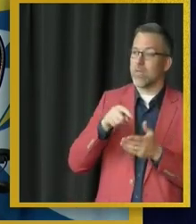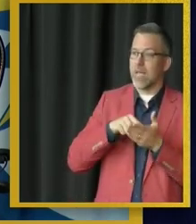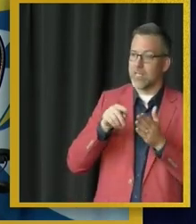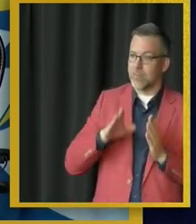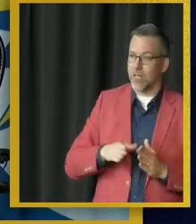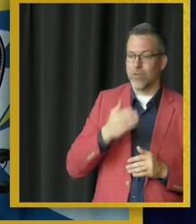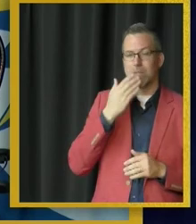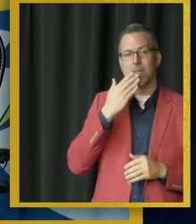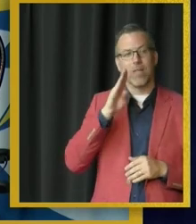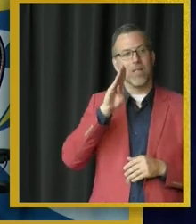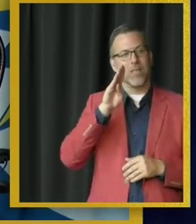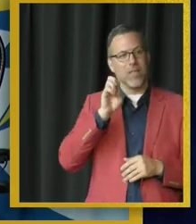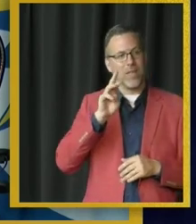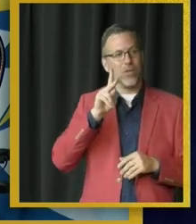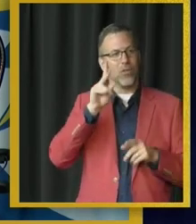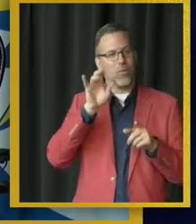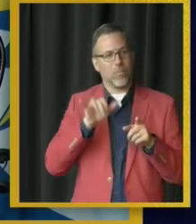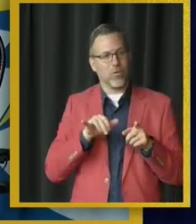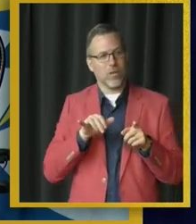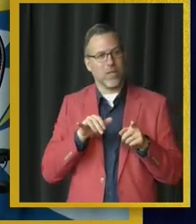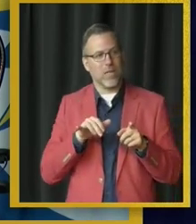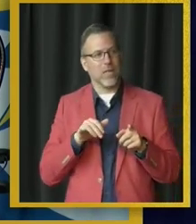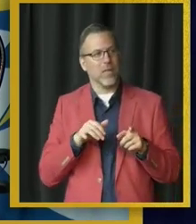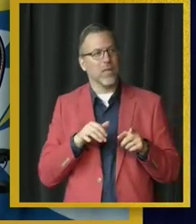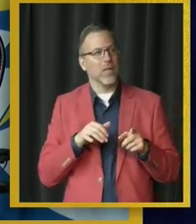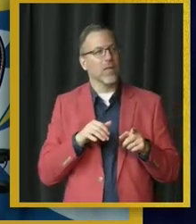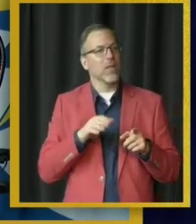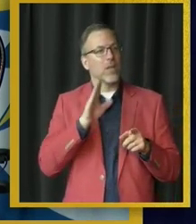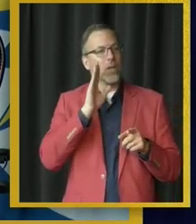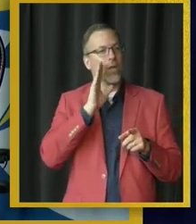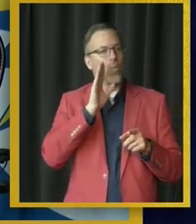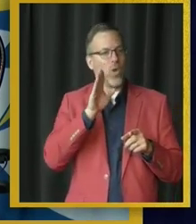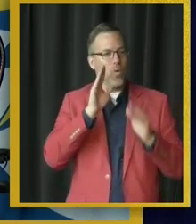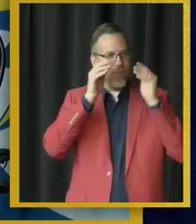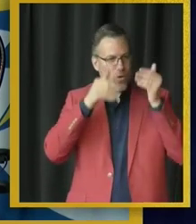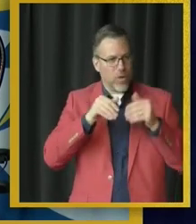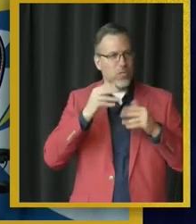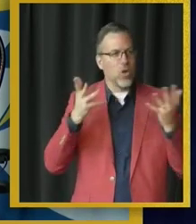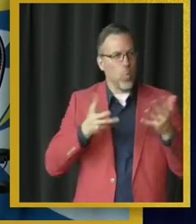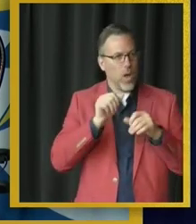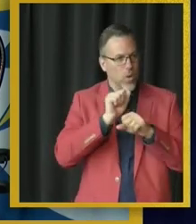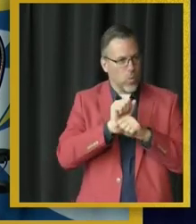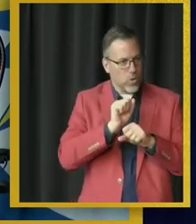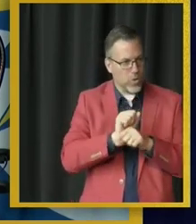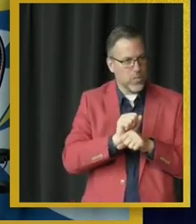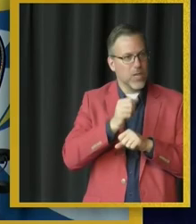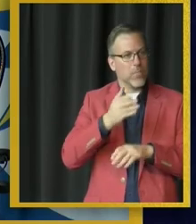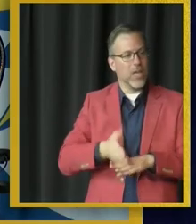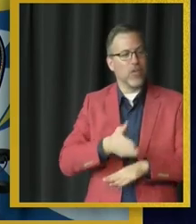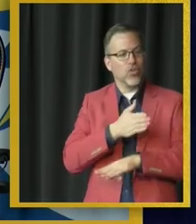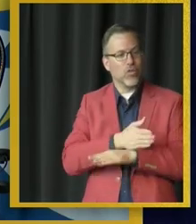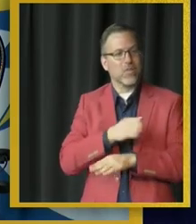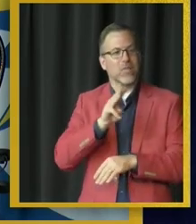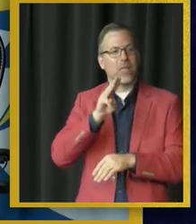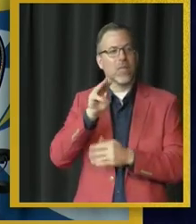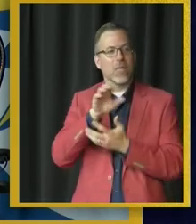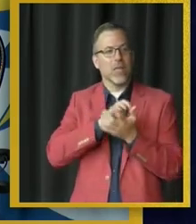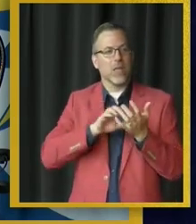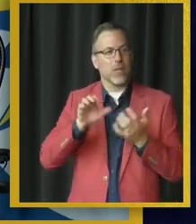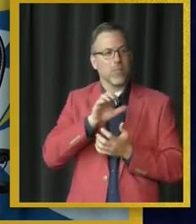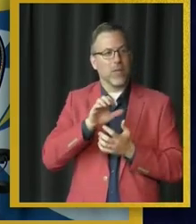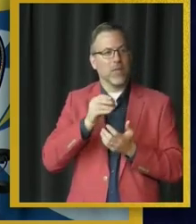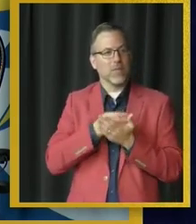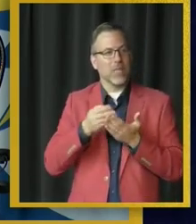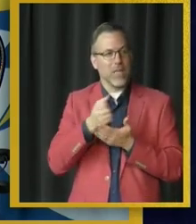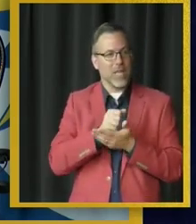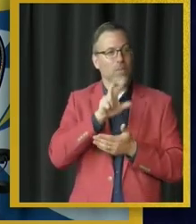you, Berkeley, for being here in the first row. Let's double down on what works by increasing the mixed income tax abatement program